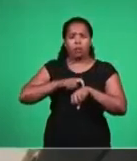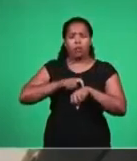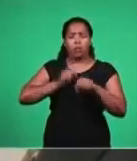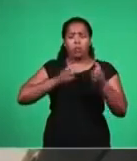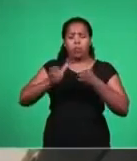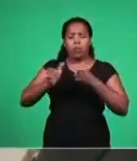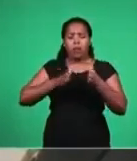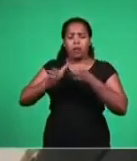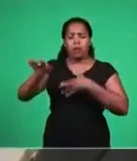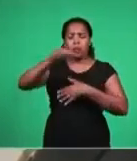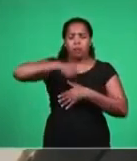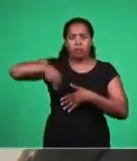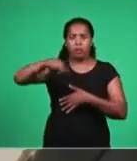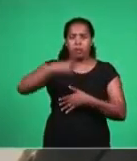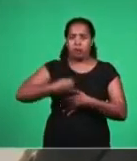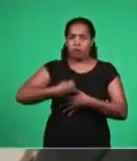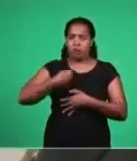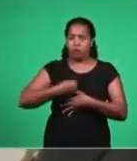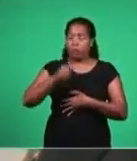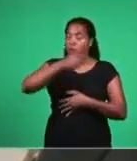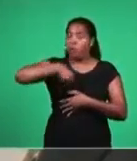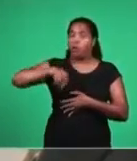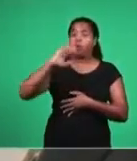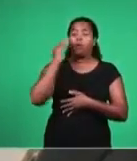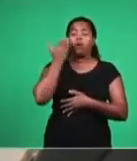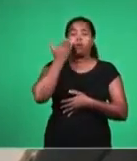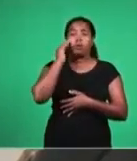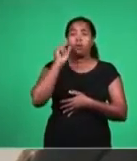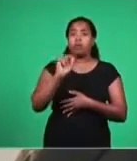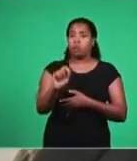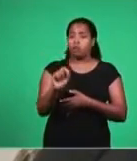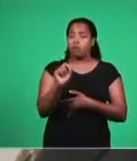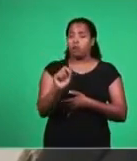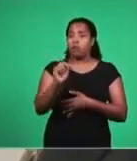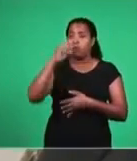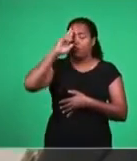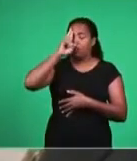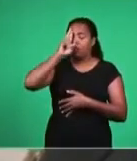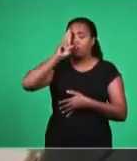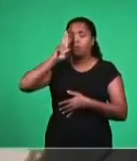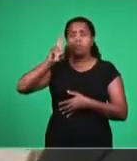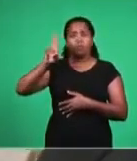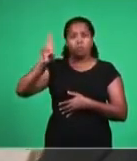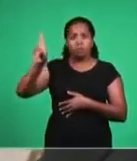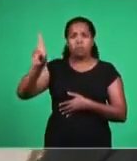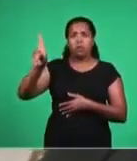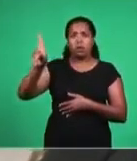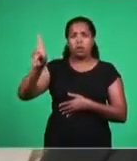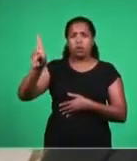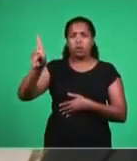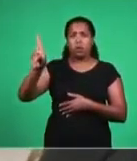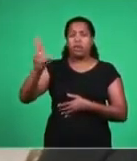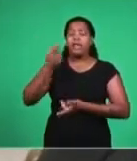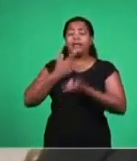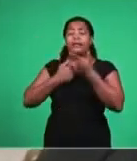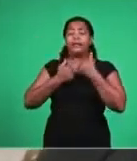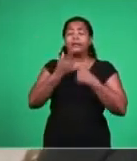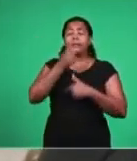She has an owner. And this time that we are living, we understand that the Lord, He wants